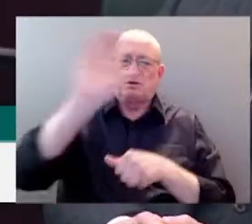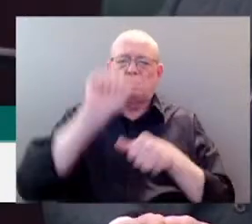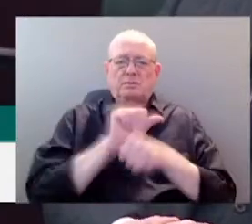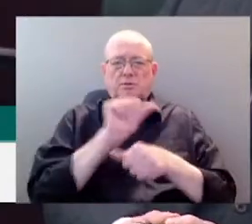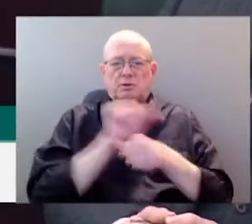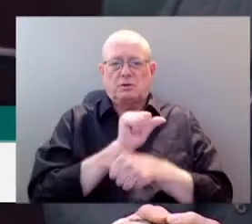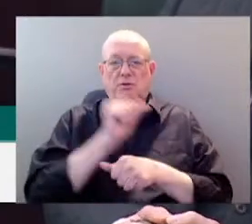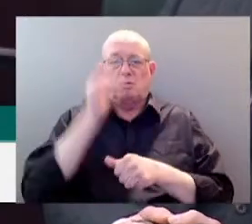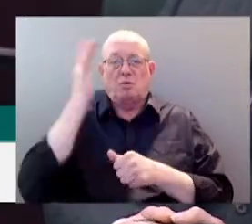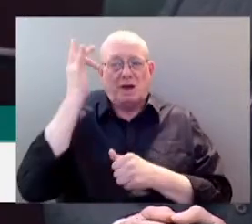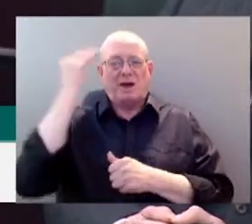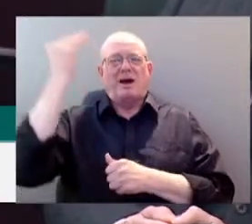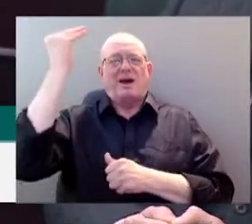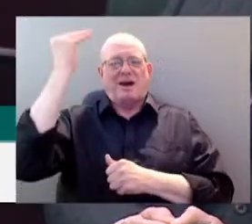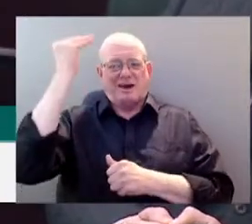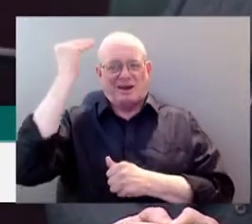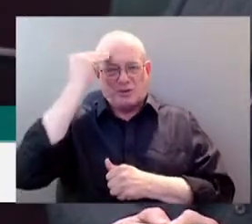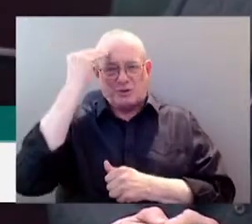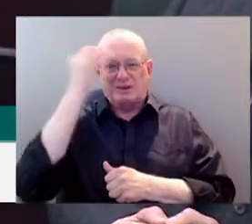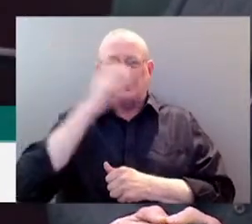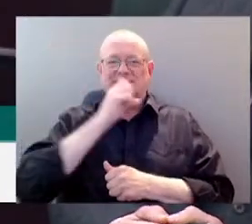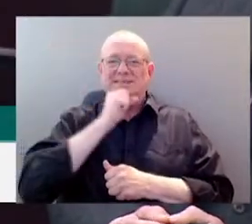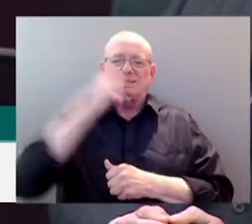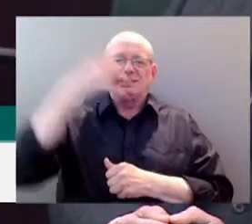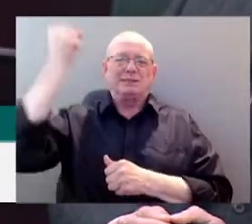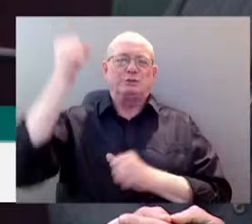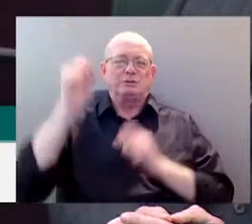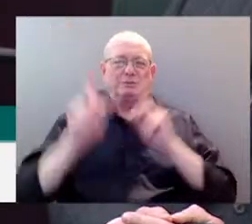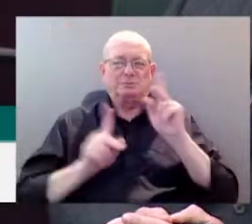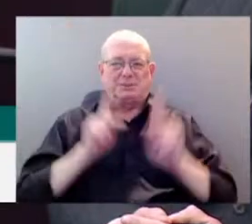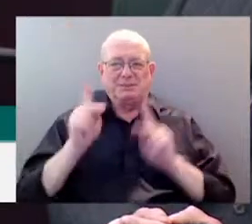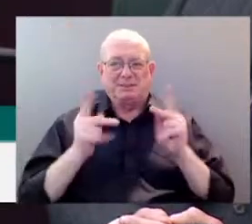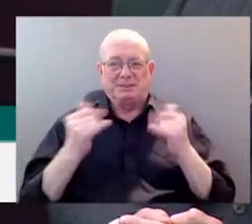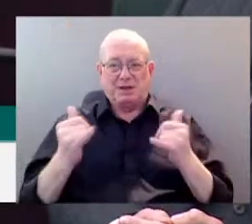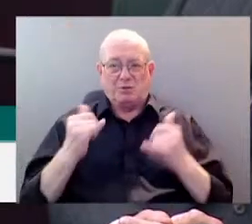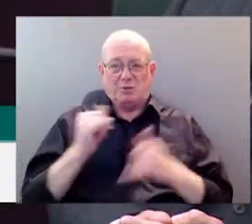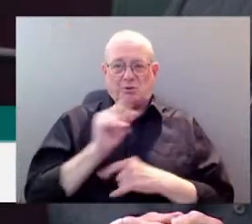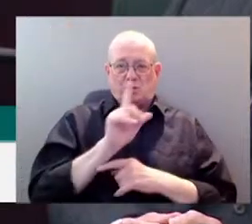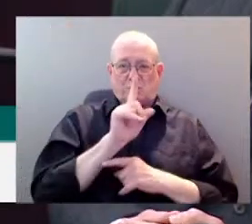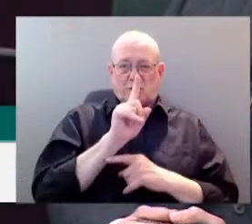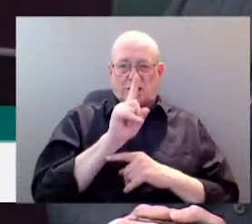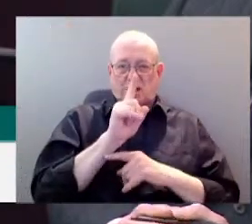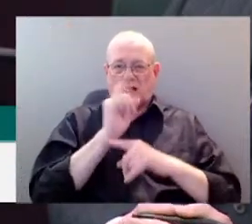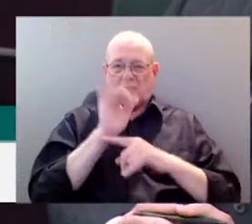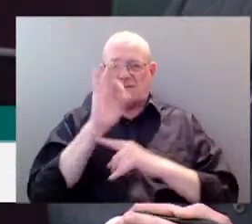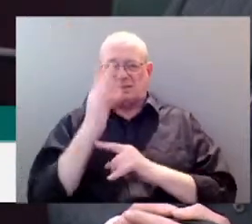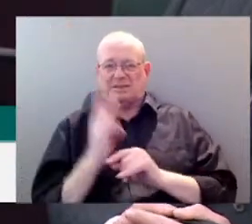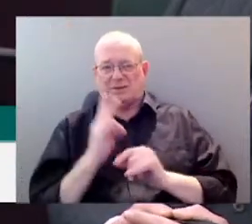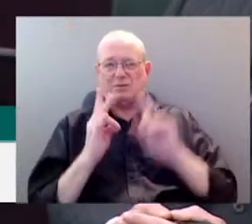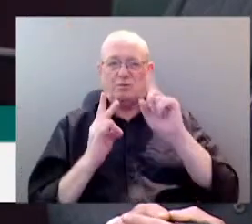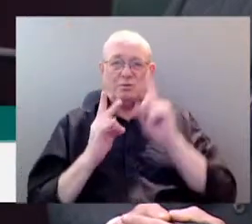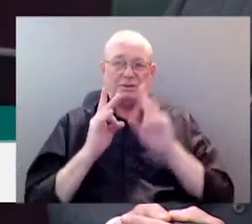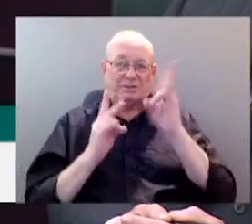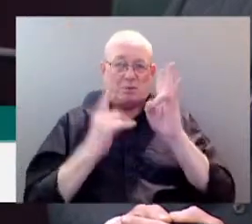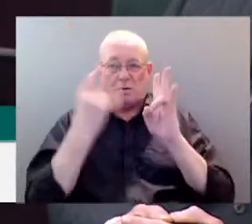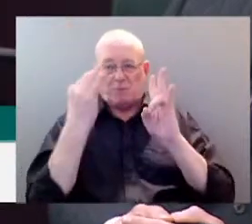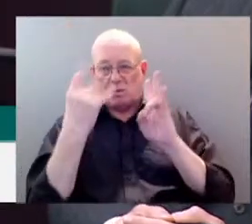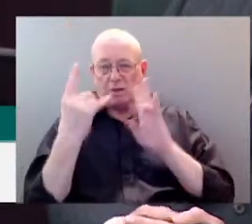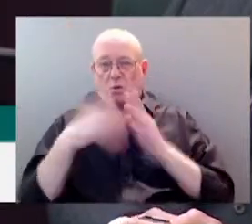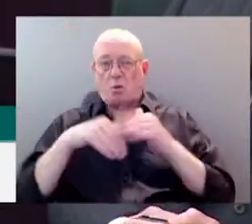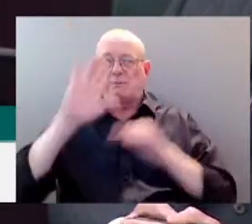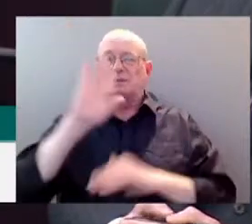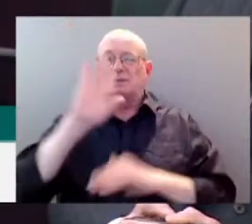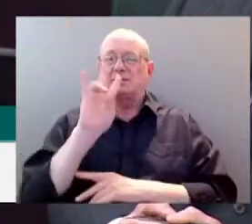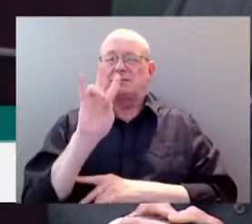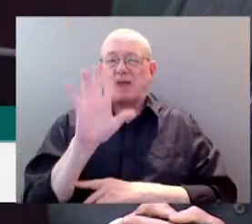aging population right now we have one in seven albertans over the age of 65 within 20 years that'll be one in five we have